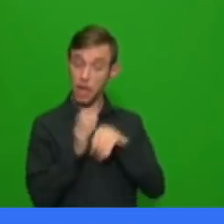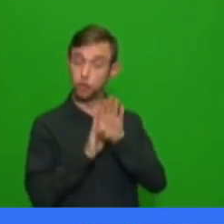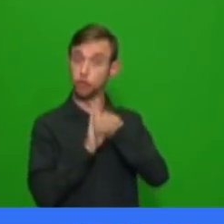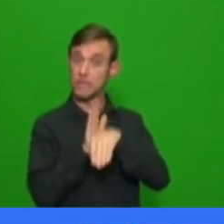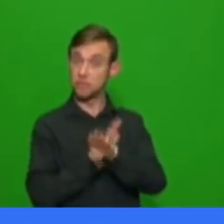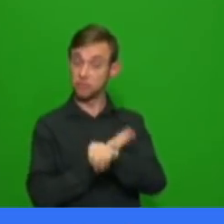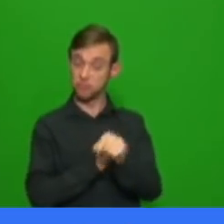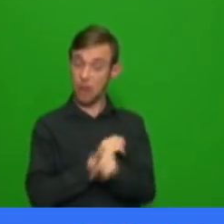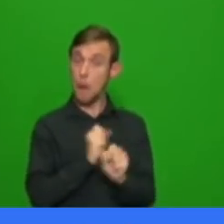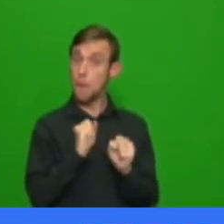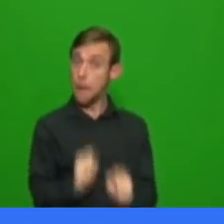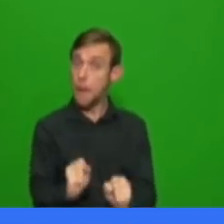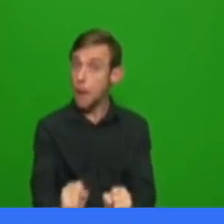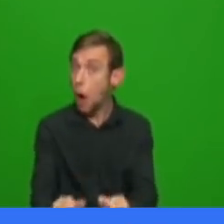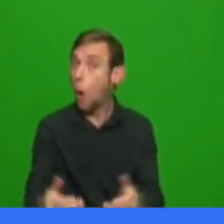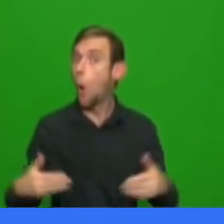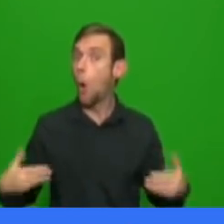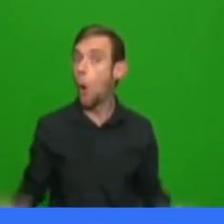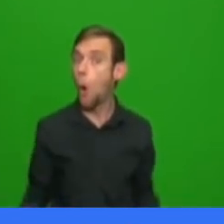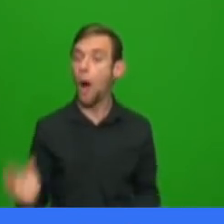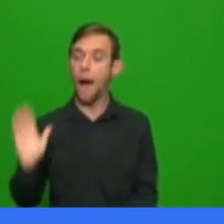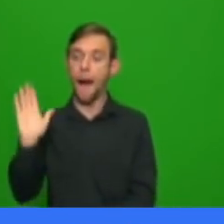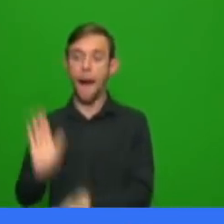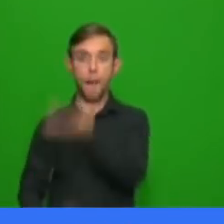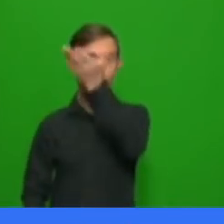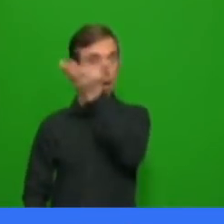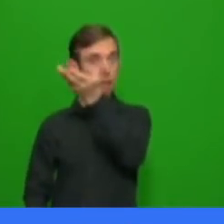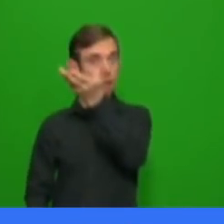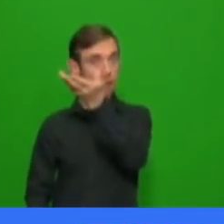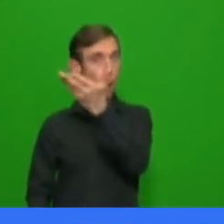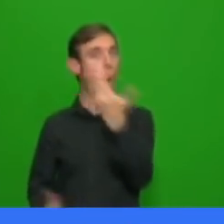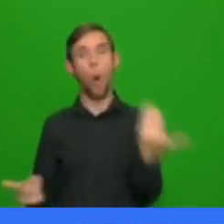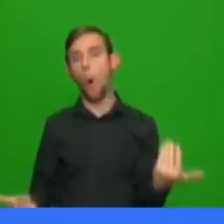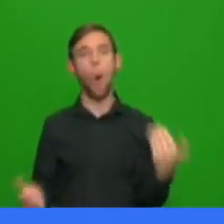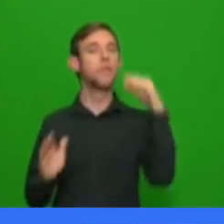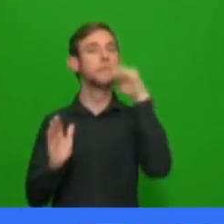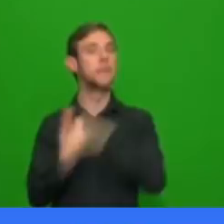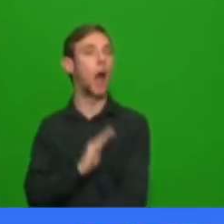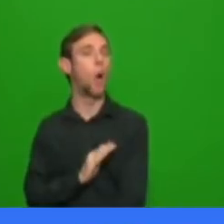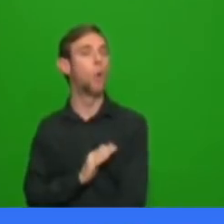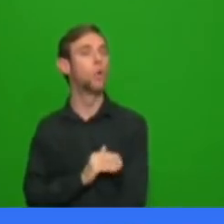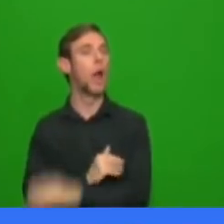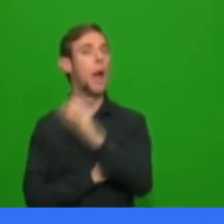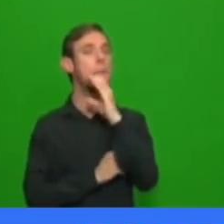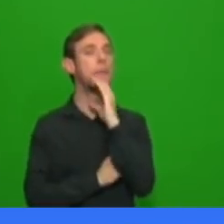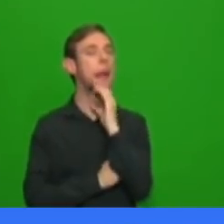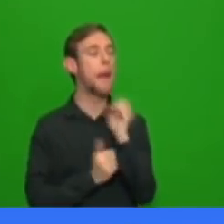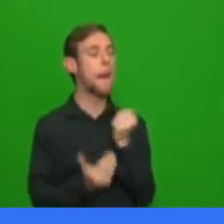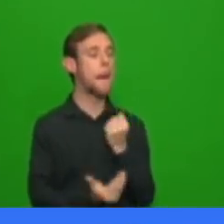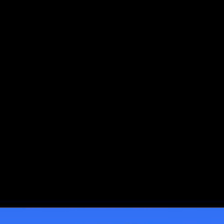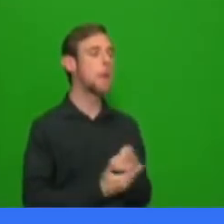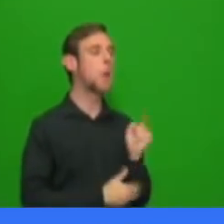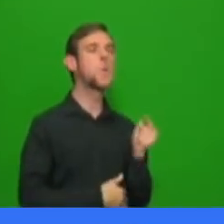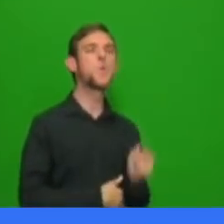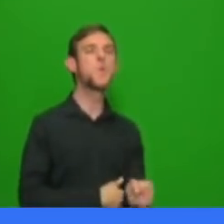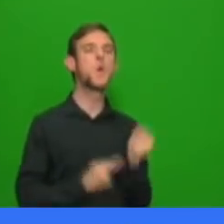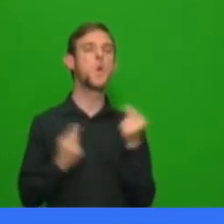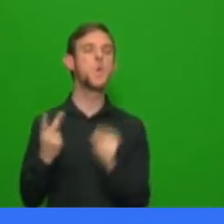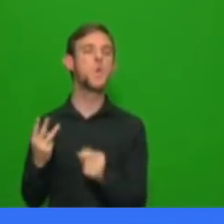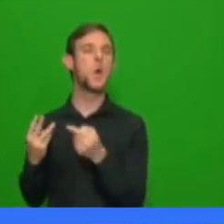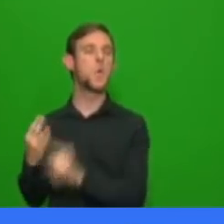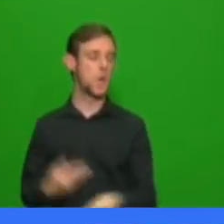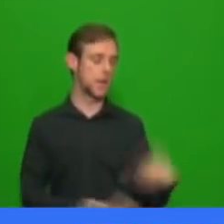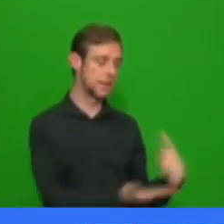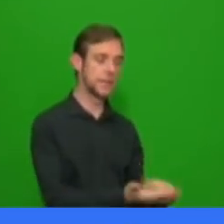that policy changes in either direction. And in all instances, it